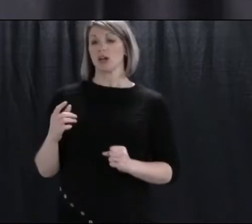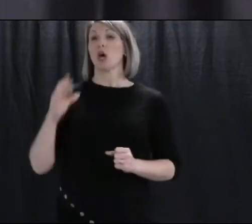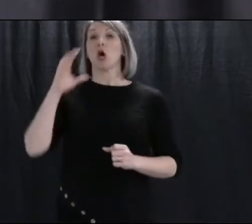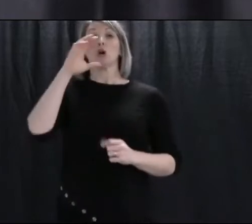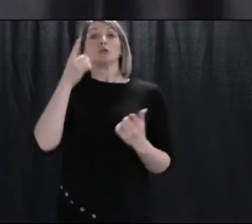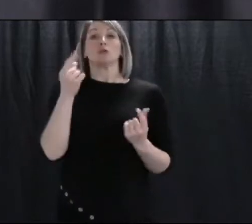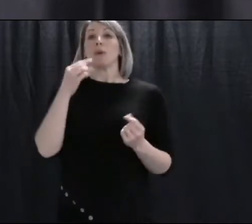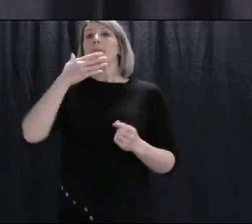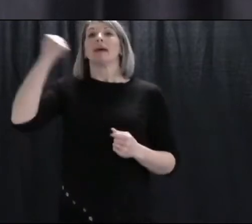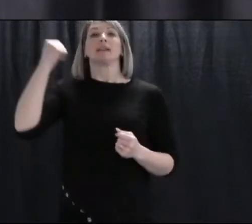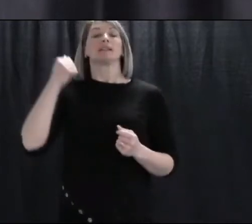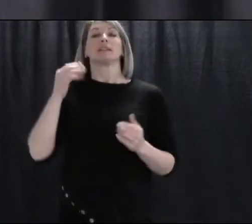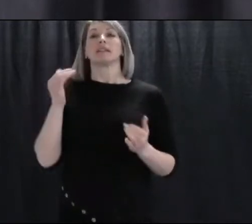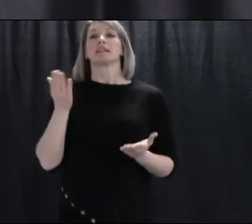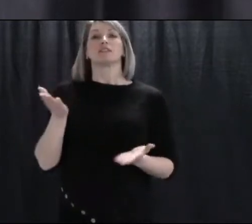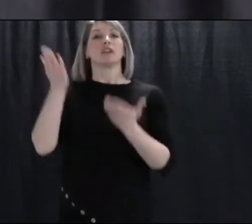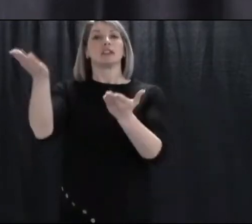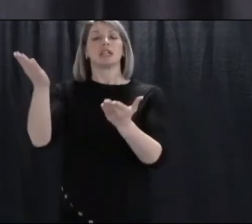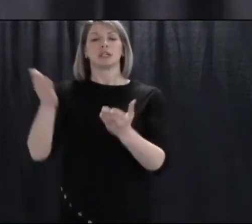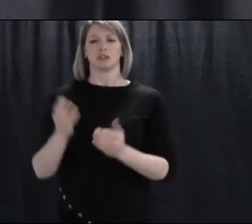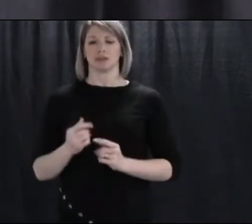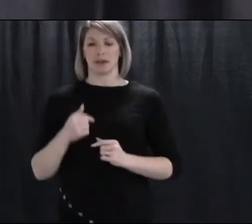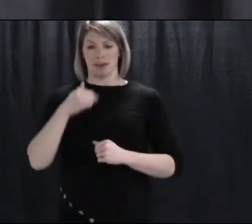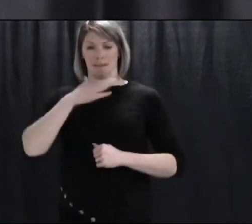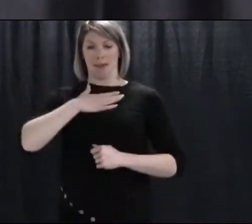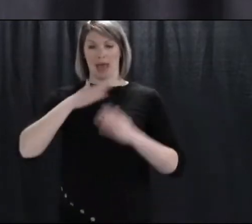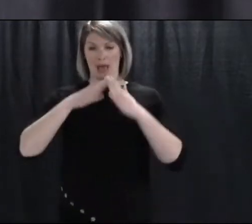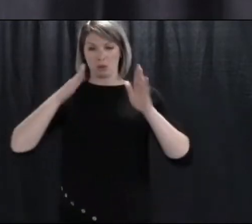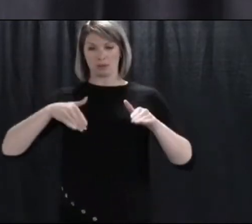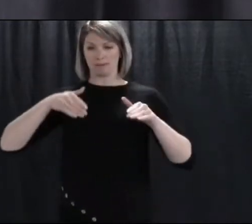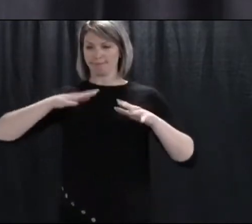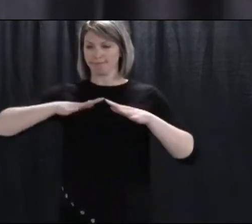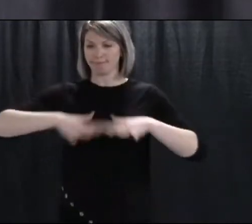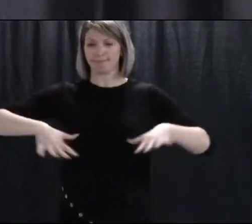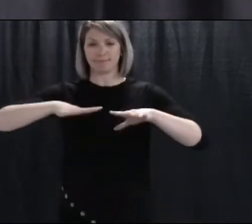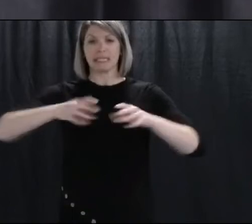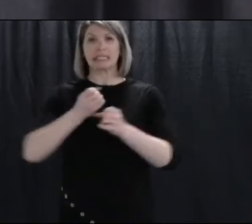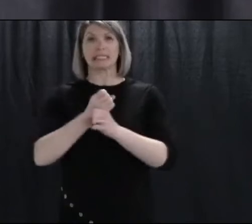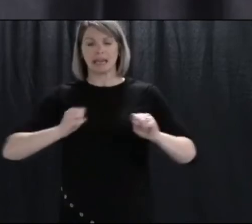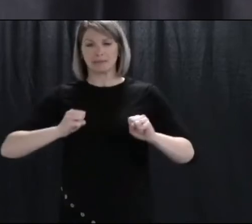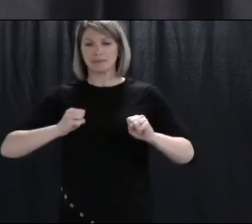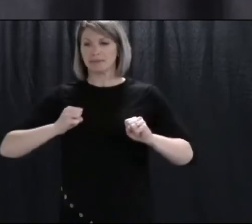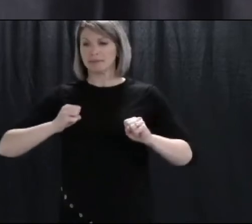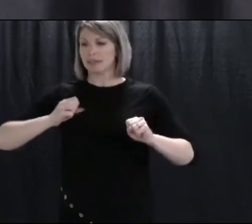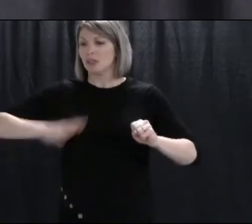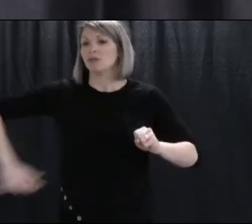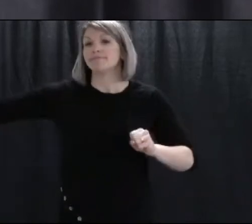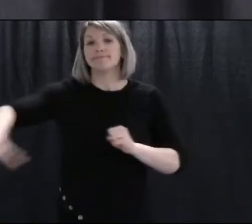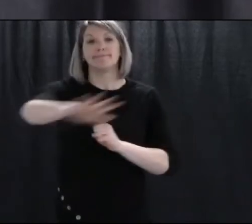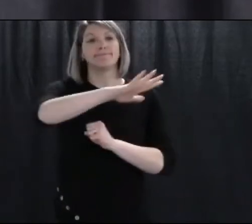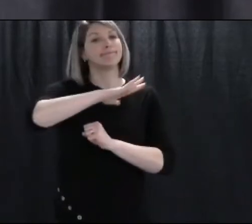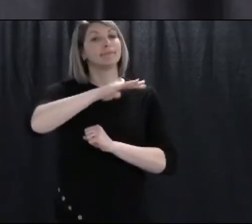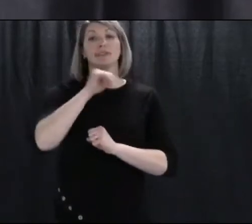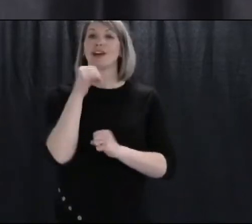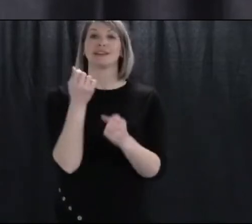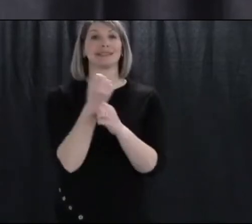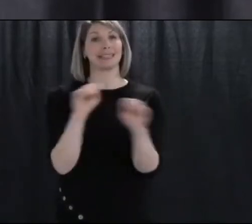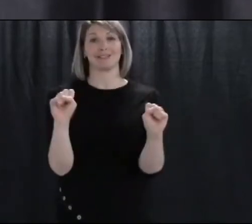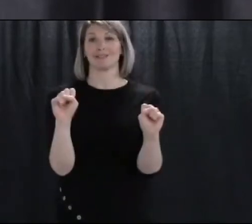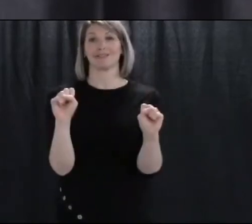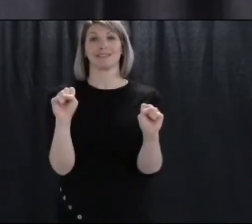this is to assume that it is not safe to go out, and that you need to go out only for those things